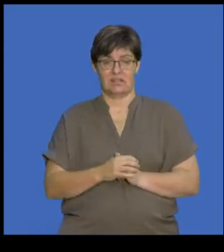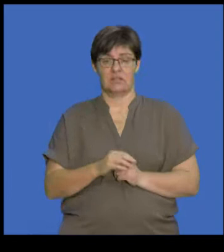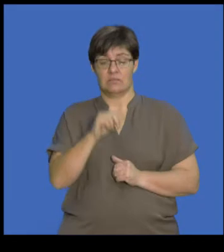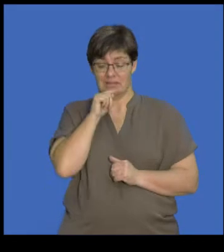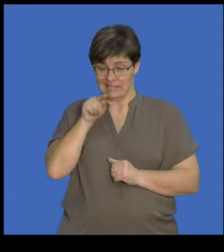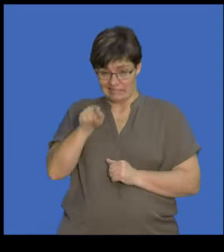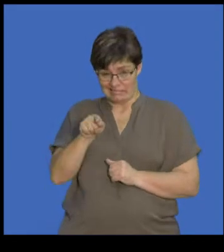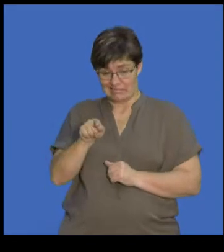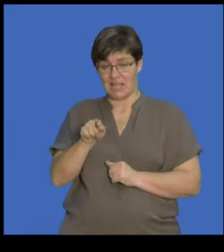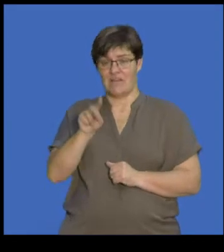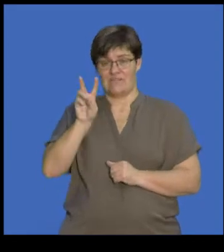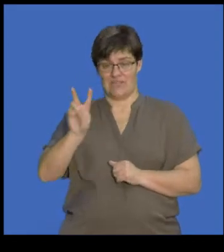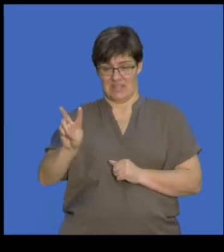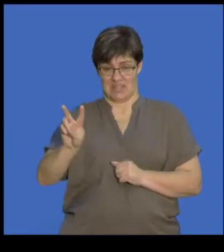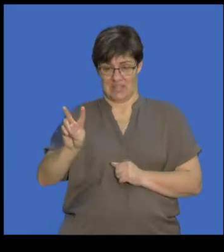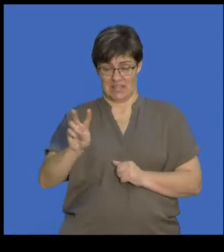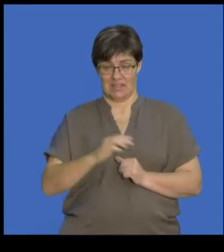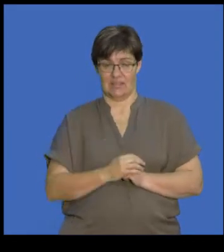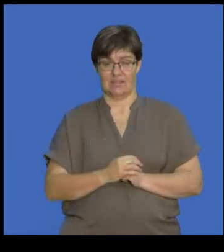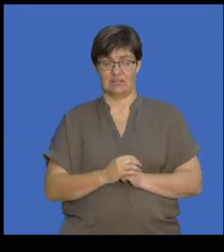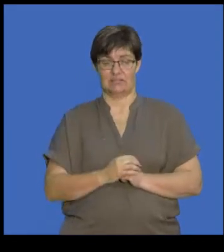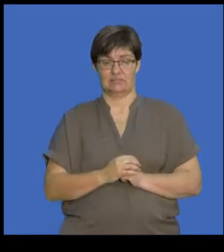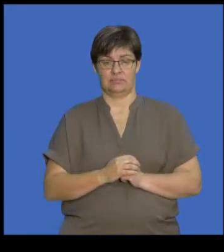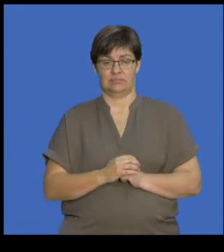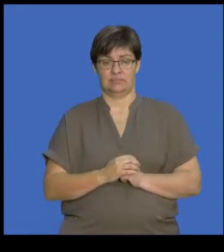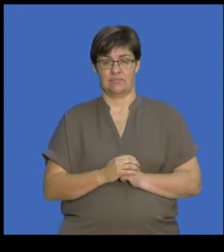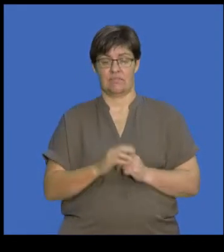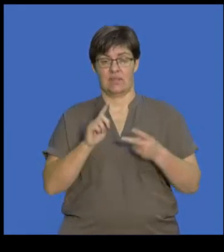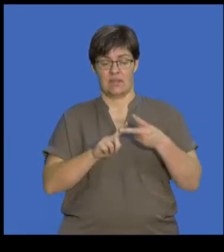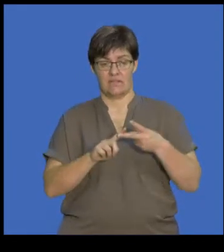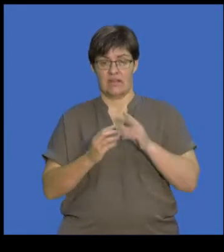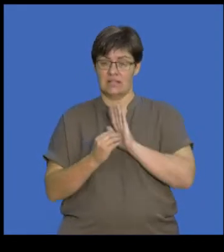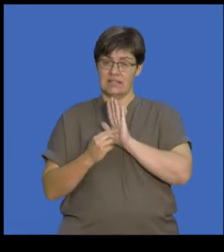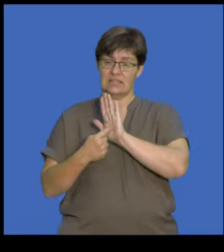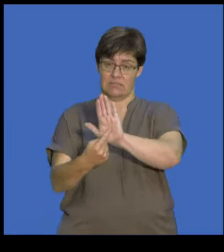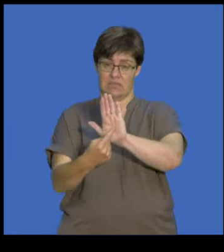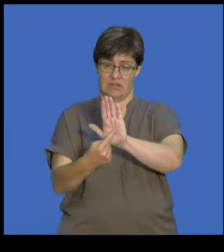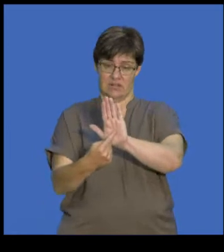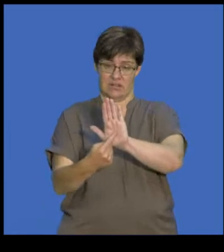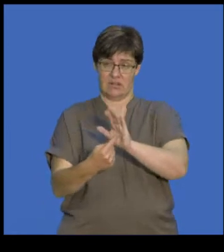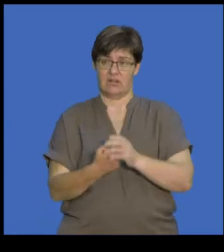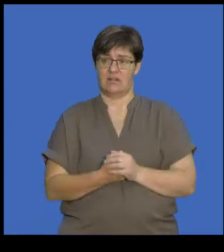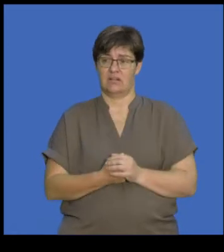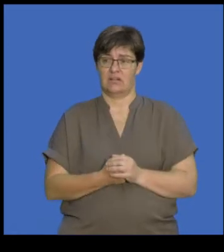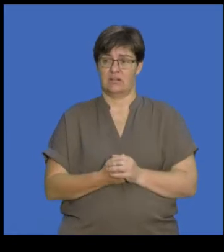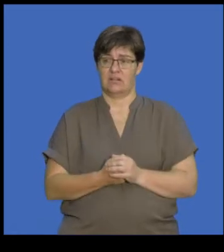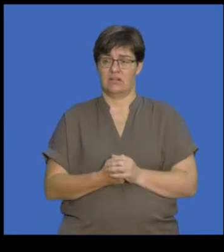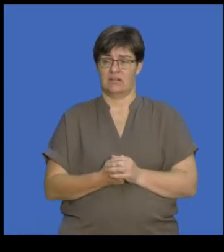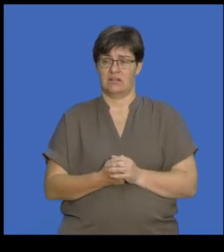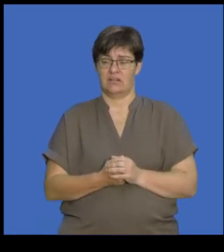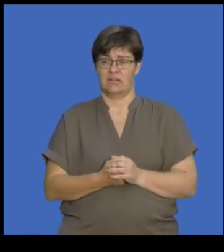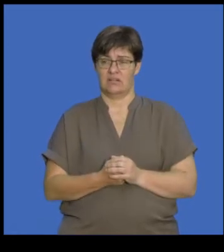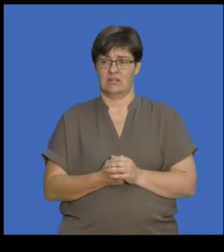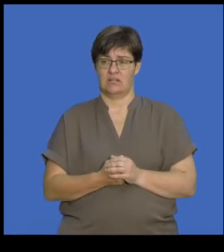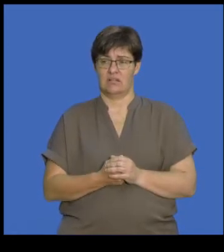is V as the quantity, all right? And then we've got the symbol, okay? The